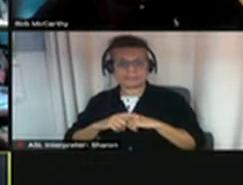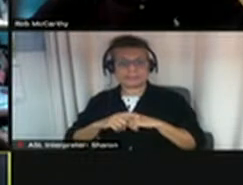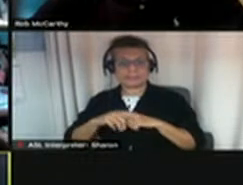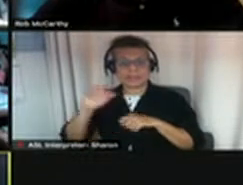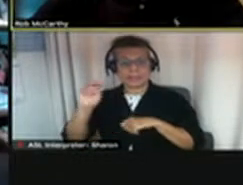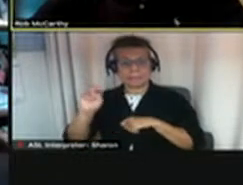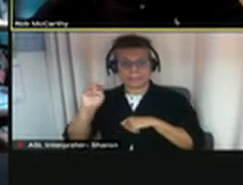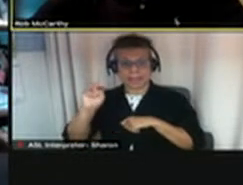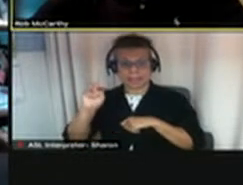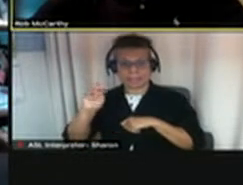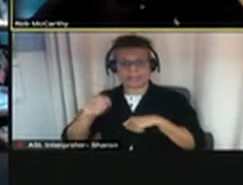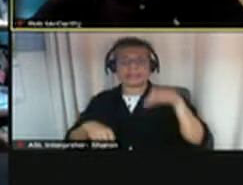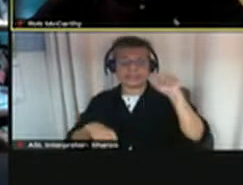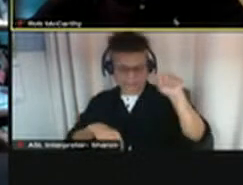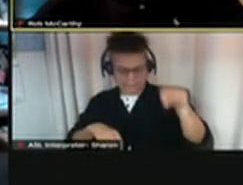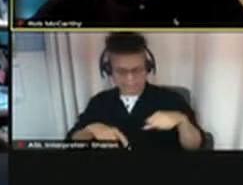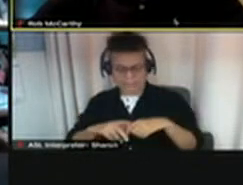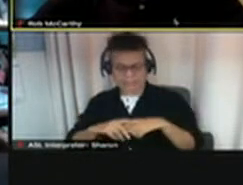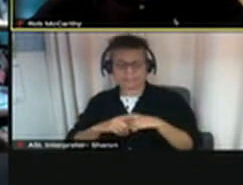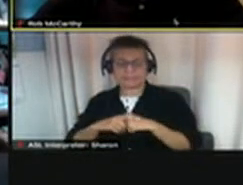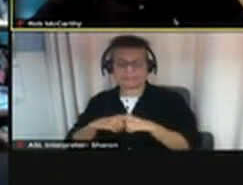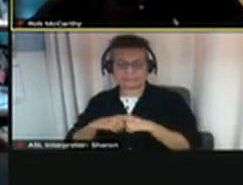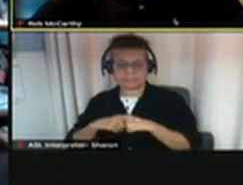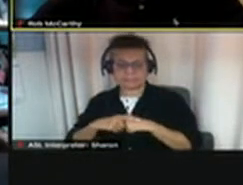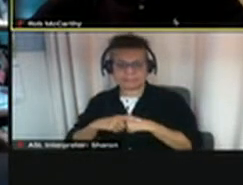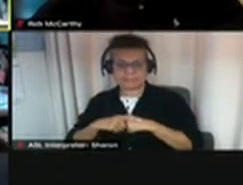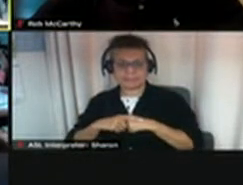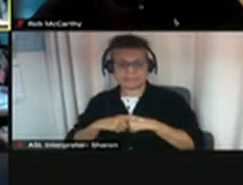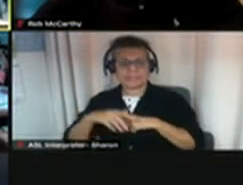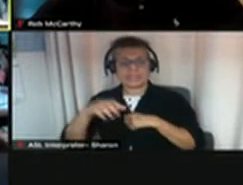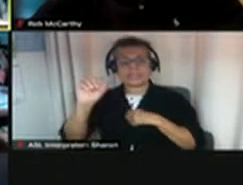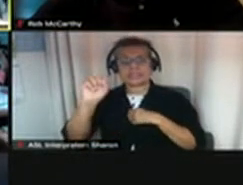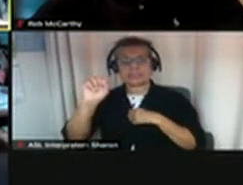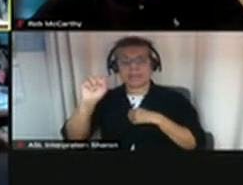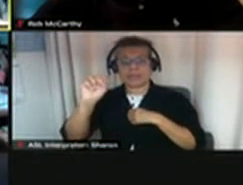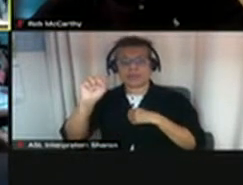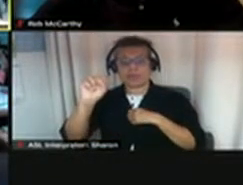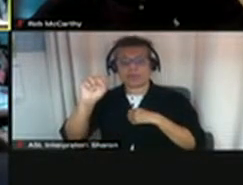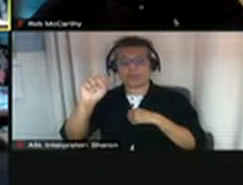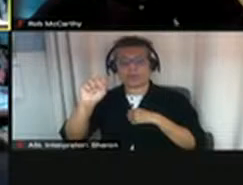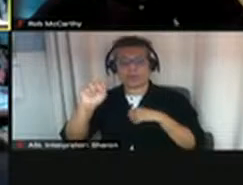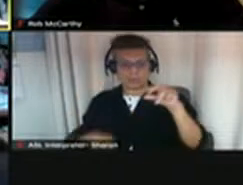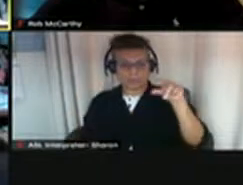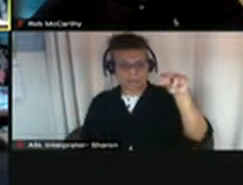McCarthy. Yes. Ms. Spadafora. No.